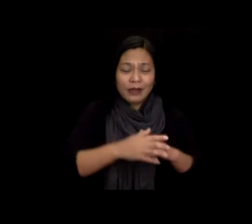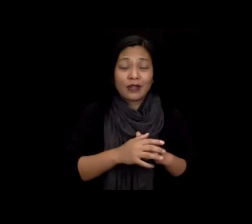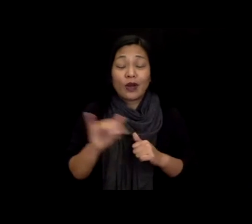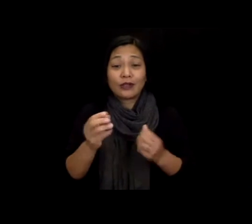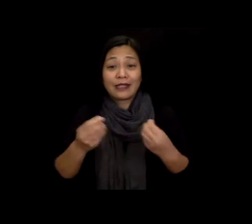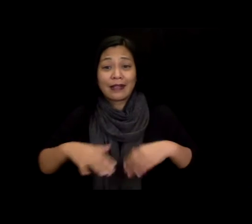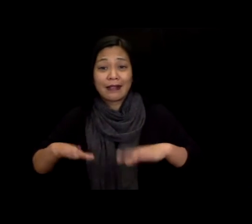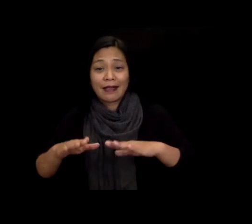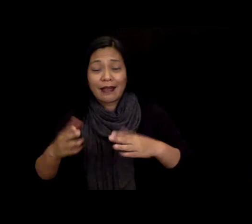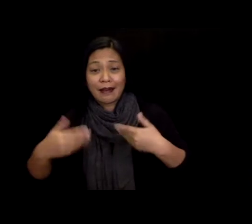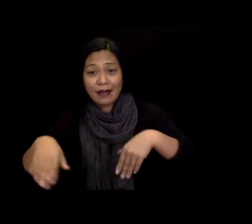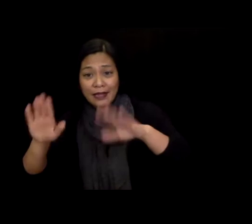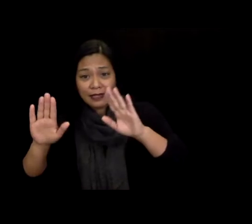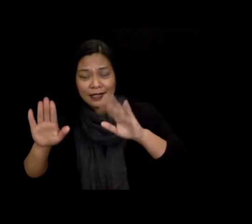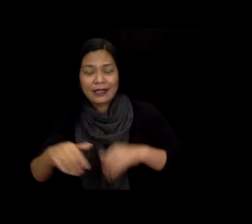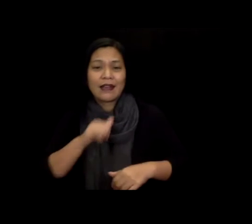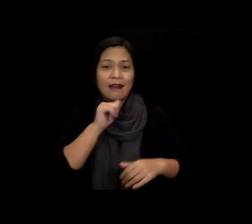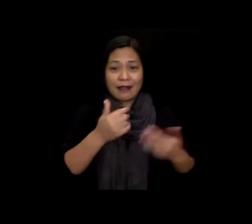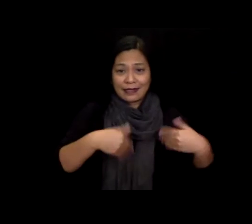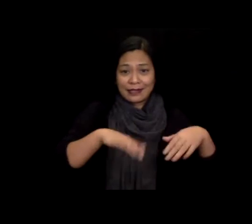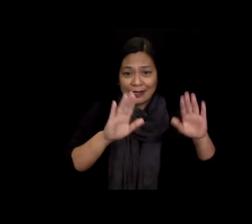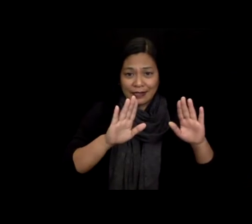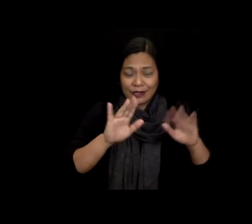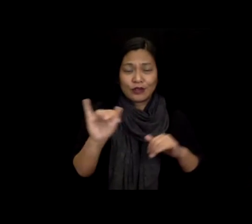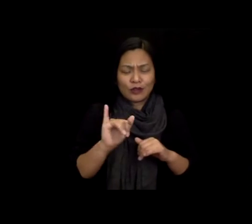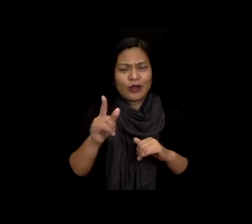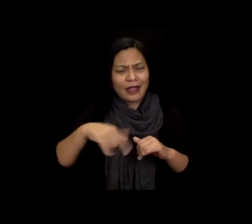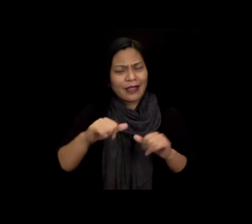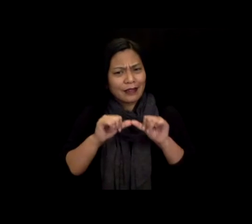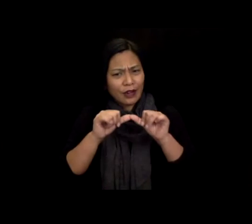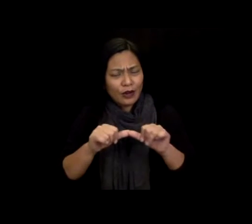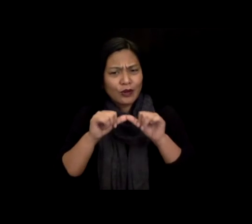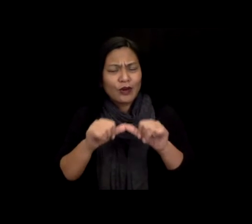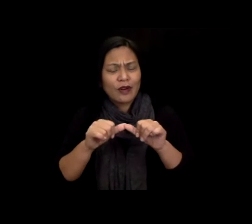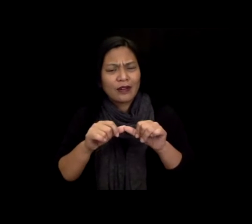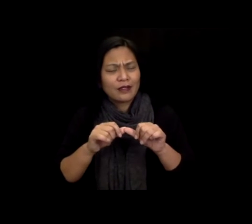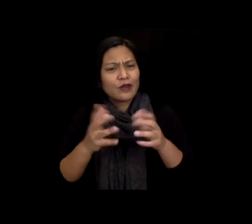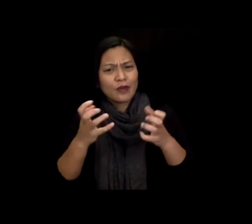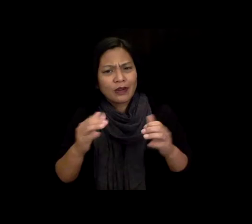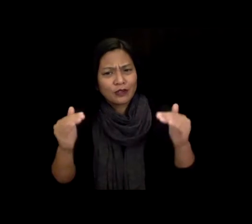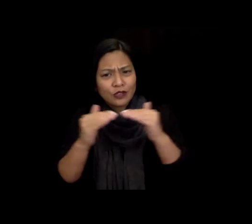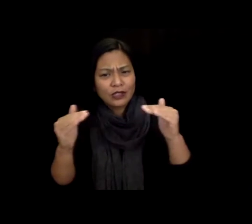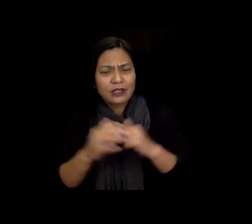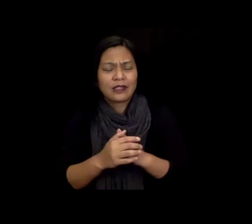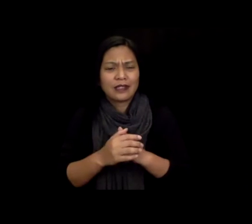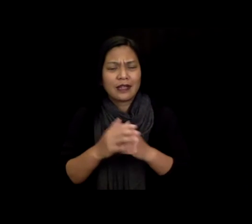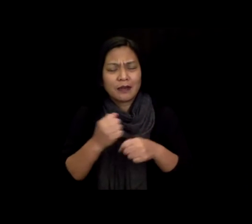unceded territories that continue to demand justice and to support the ongoing work of Indigenous leaders and